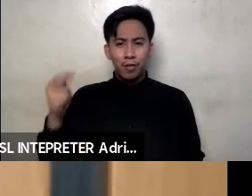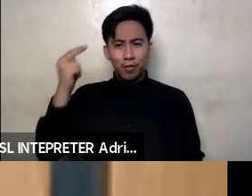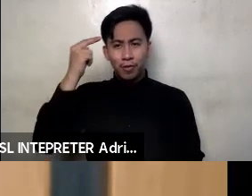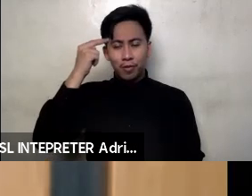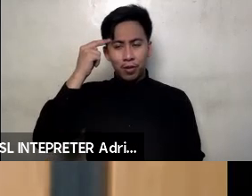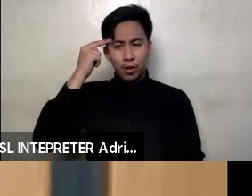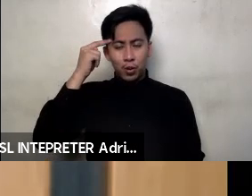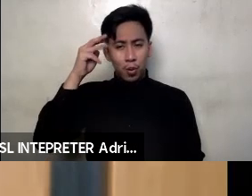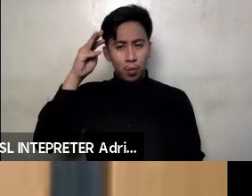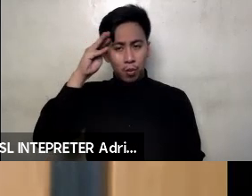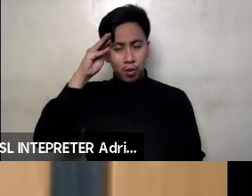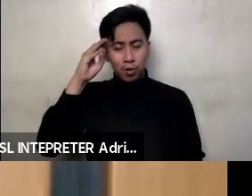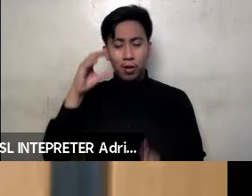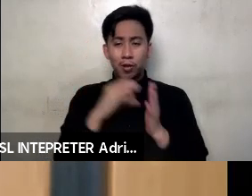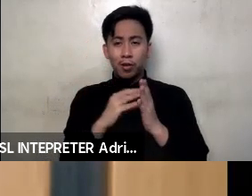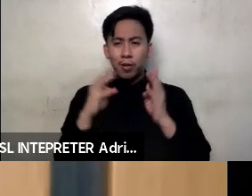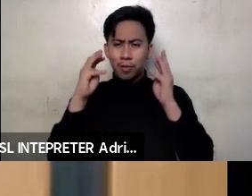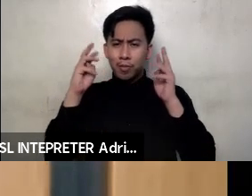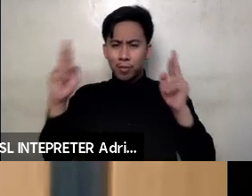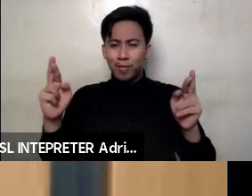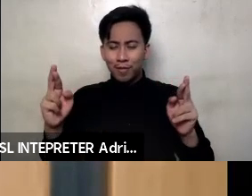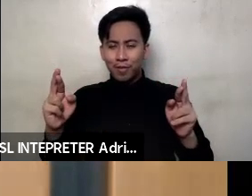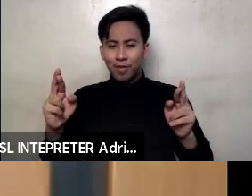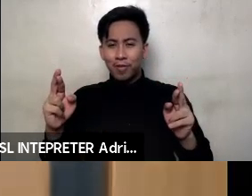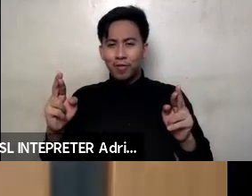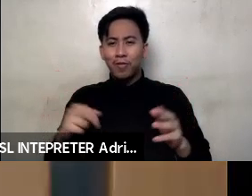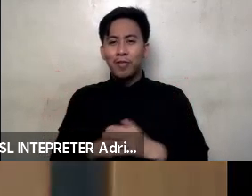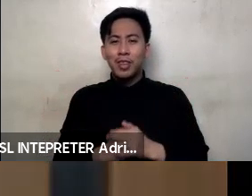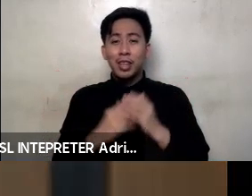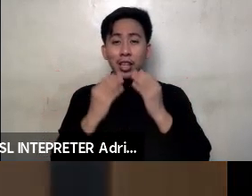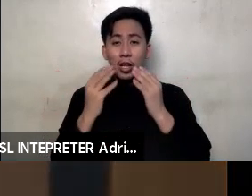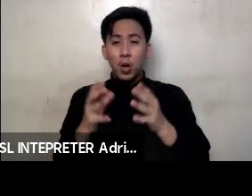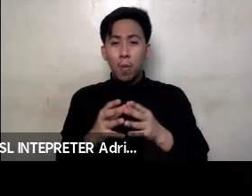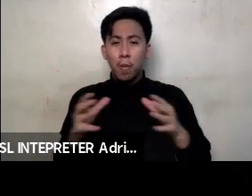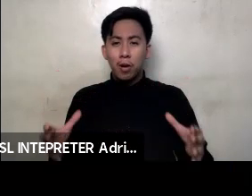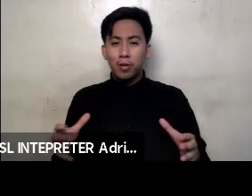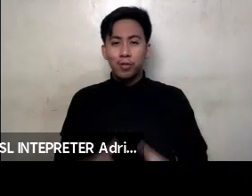City Mayor of Tacorong. Marami pong salamat.